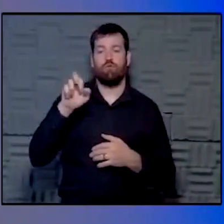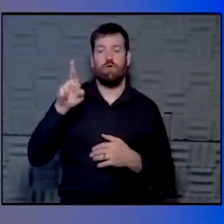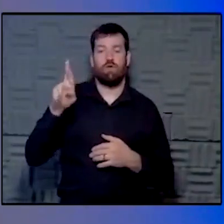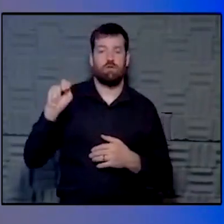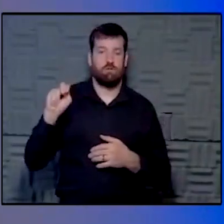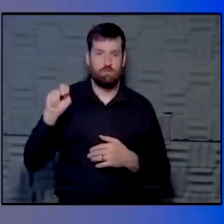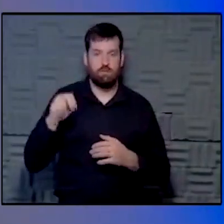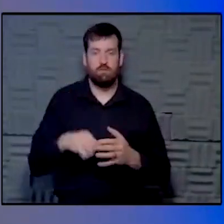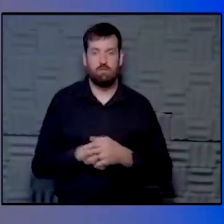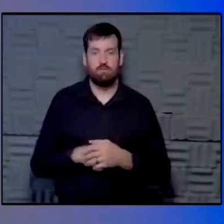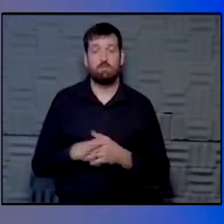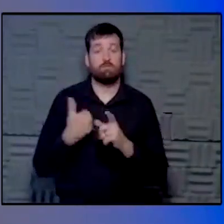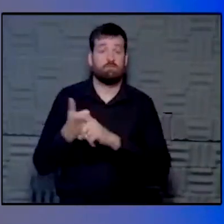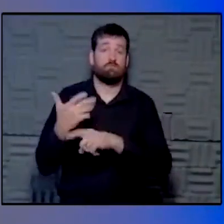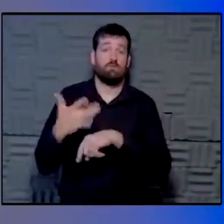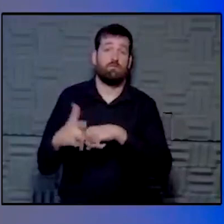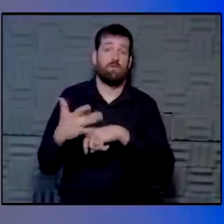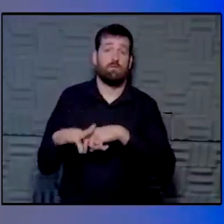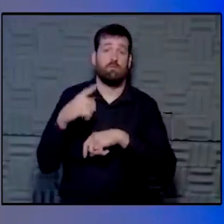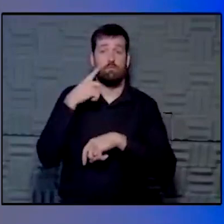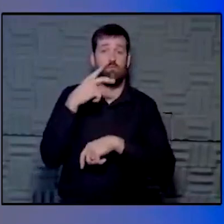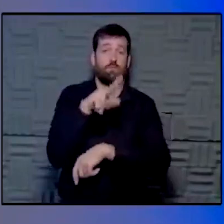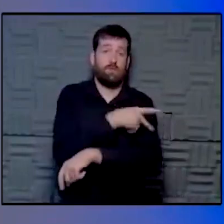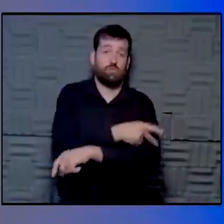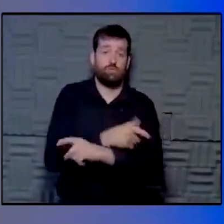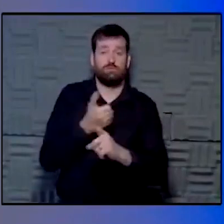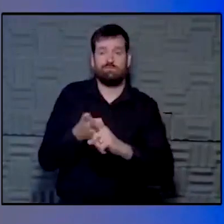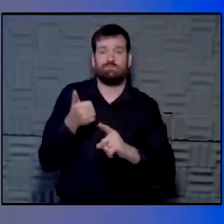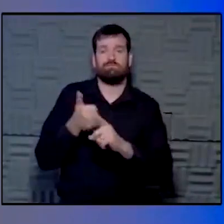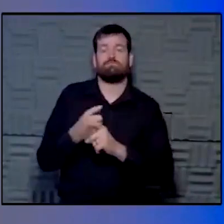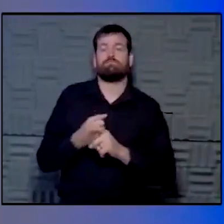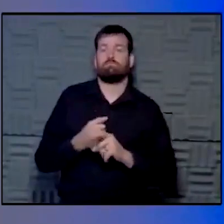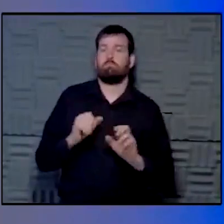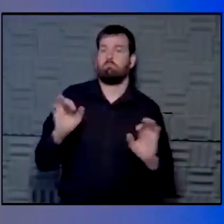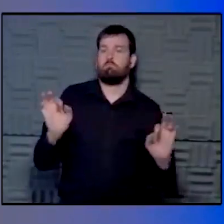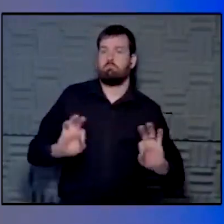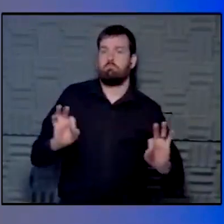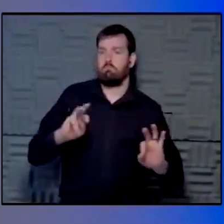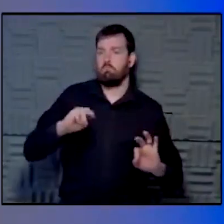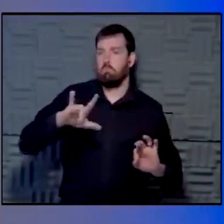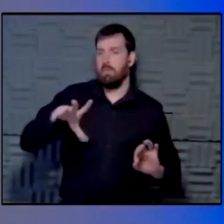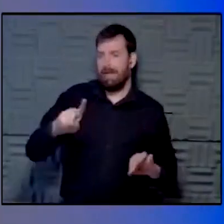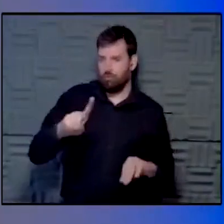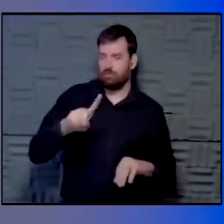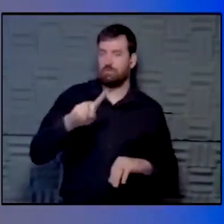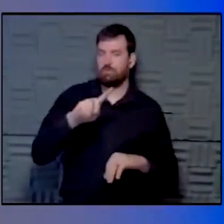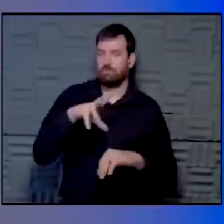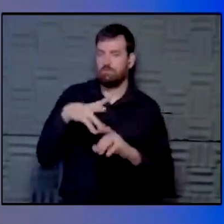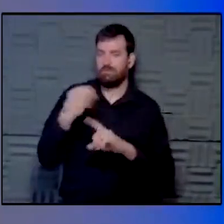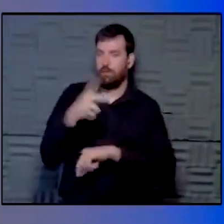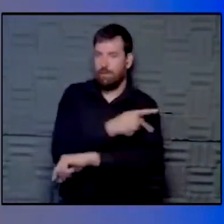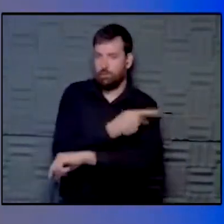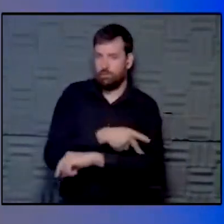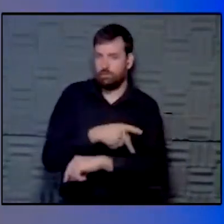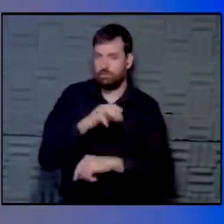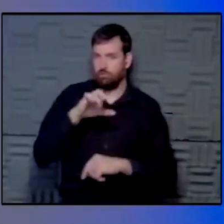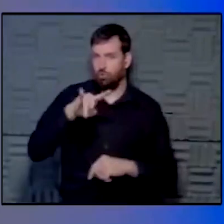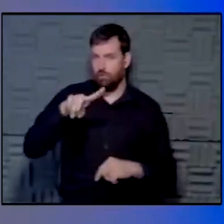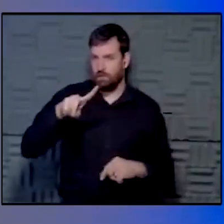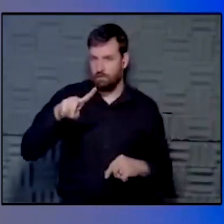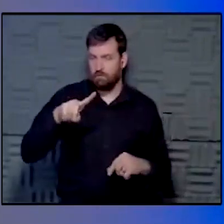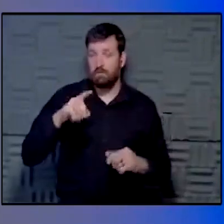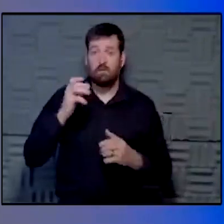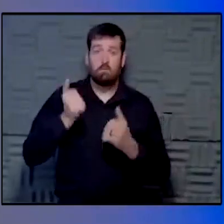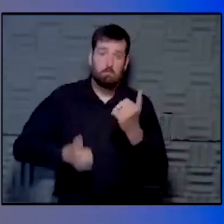That is available for patients with mild outpatient COVID infection. It's one of the few that we do. Most of